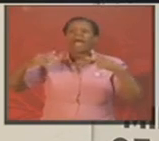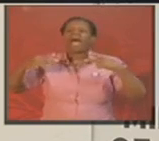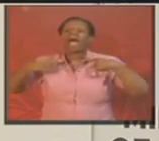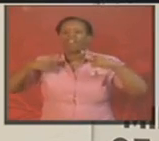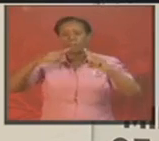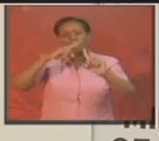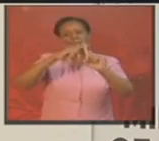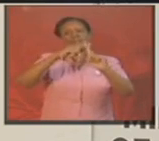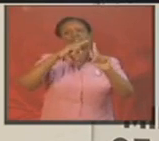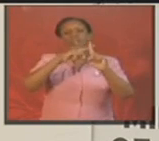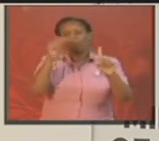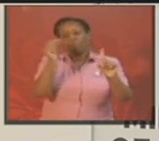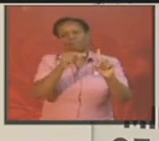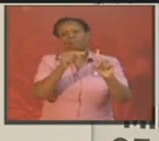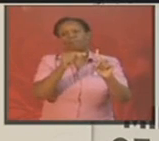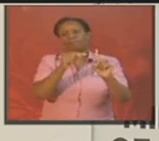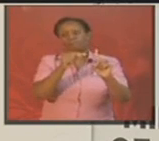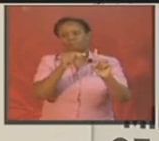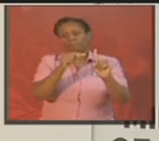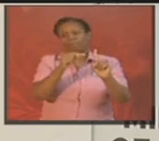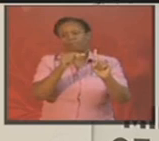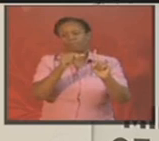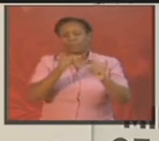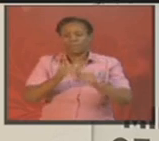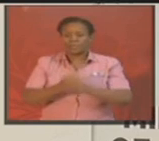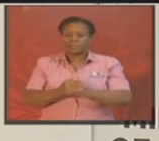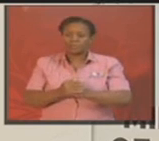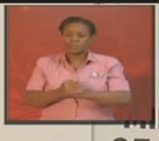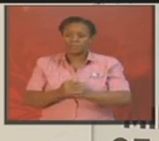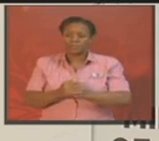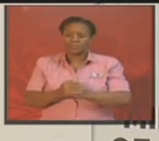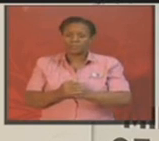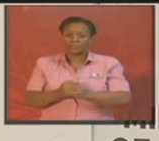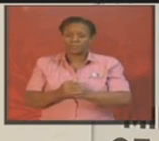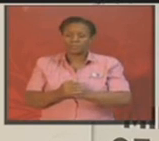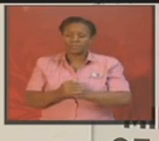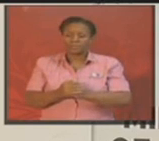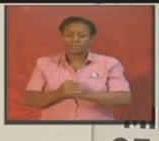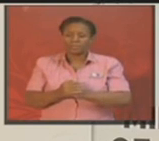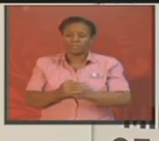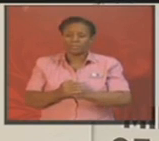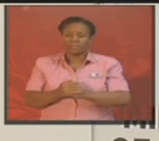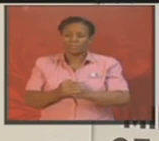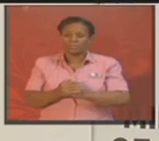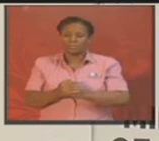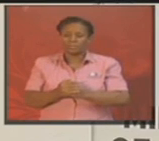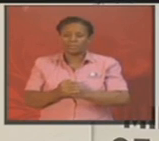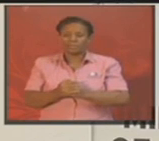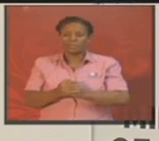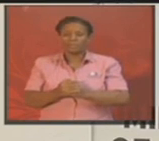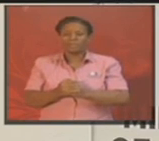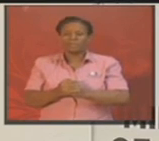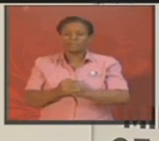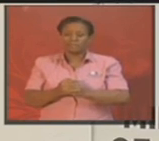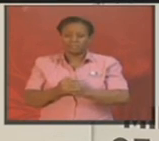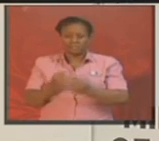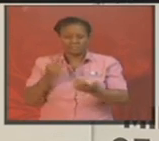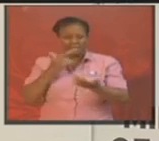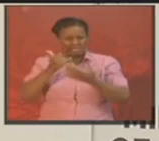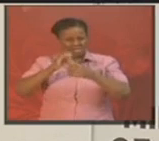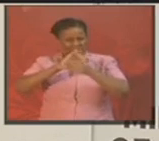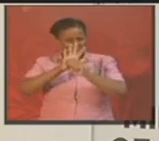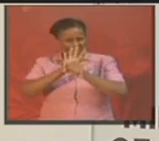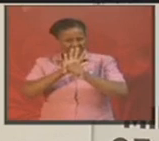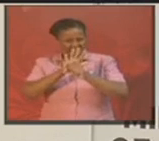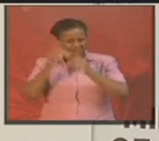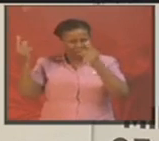The impression that the virus has to come from somewhere strange or special in the midst of what